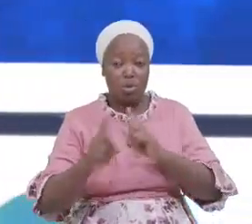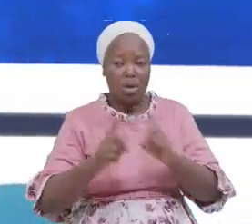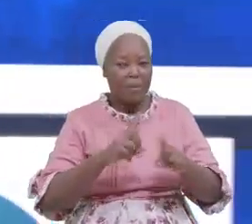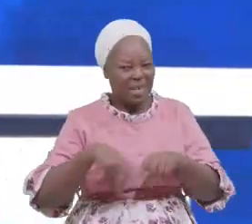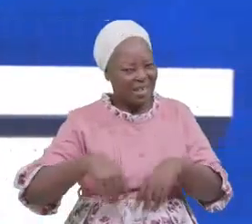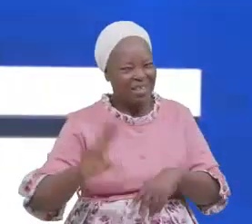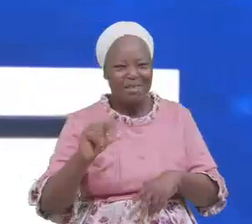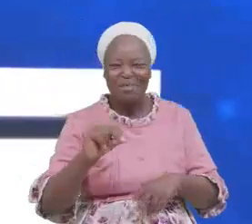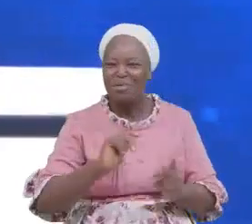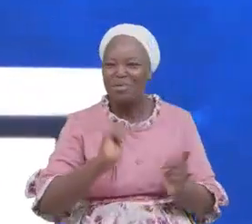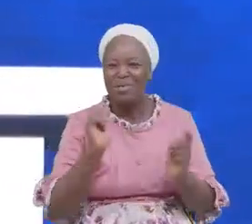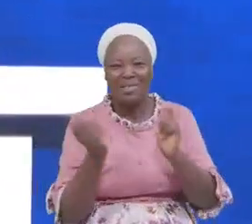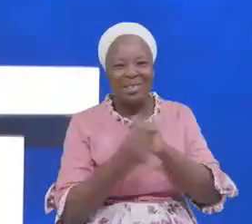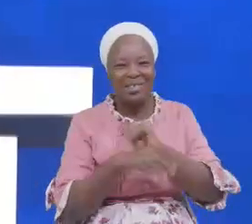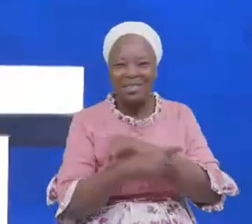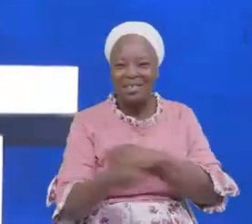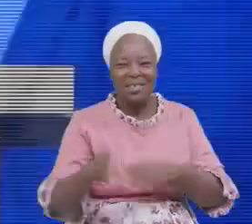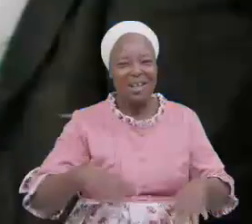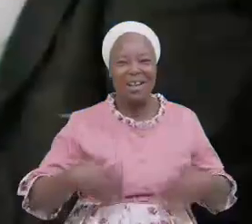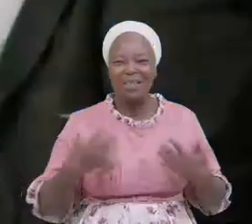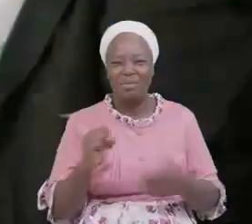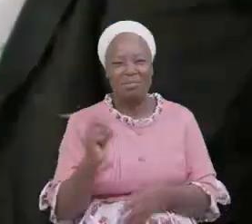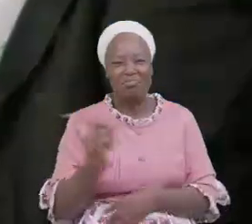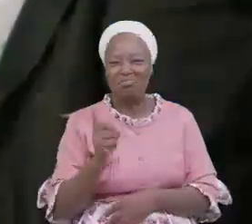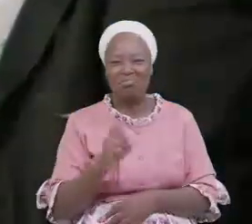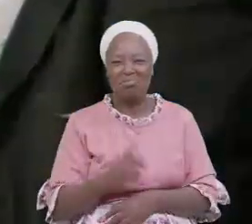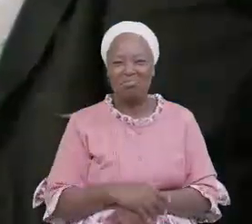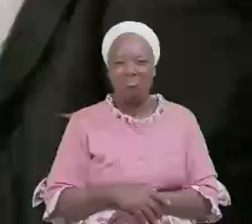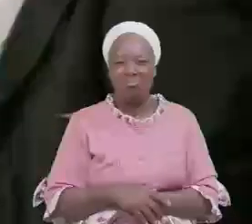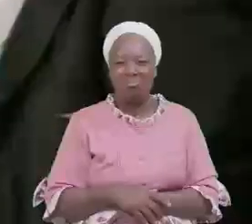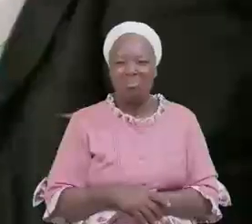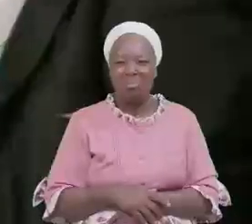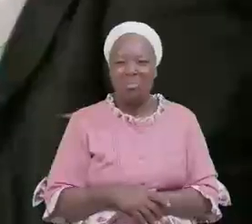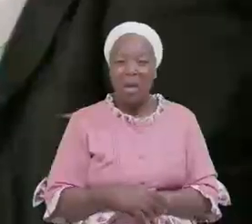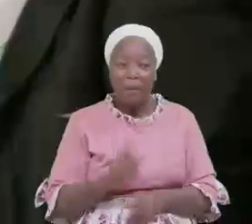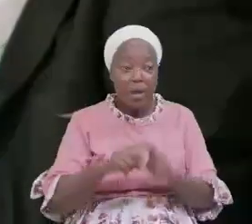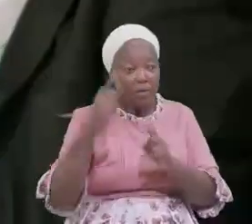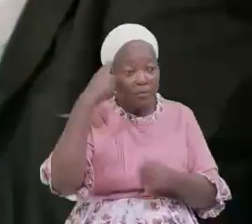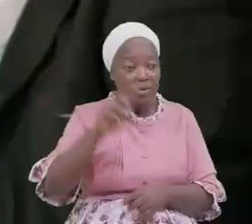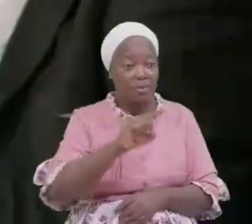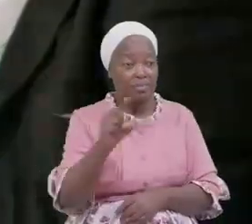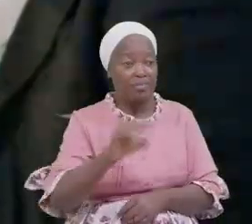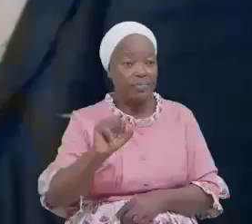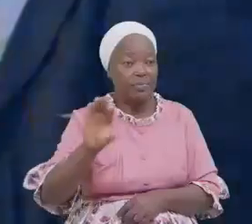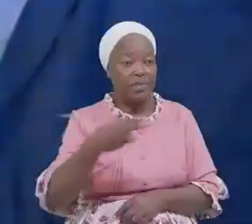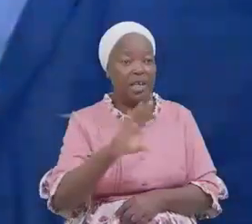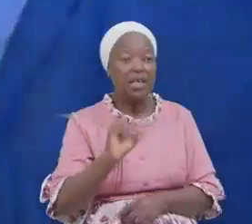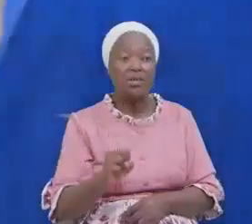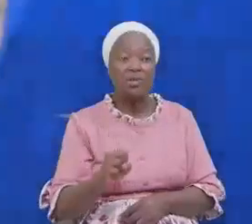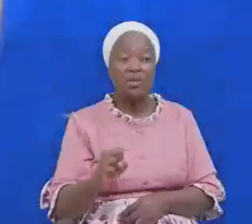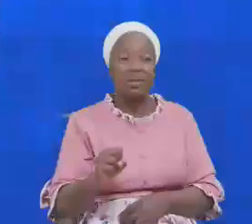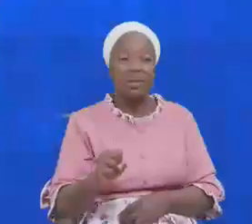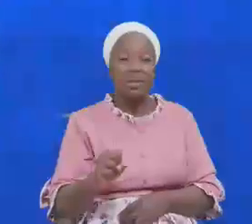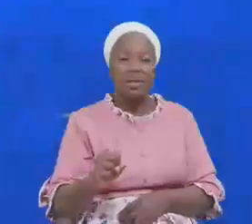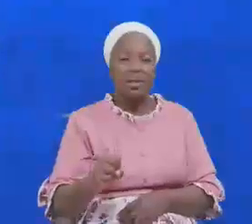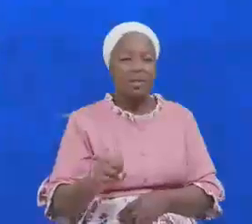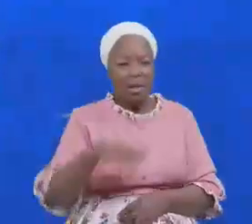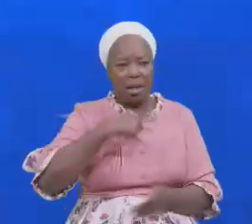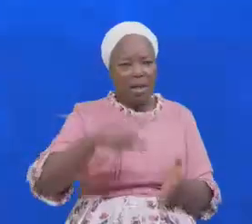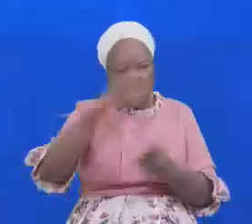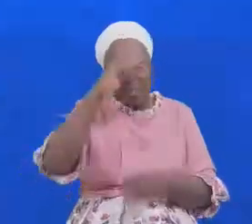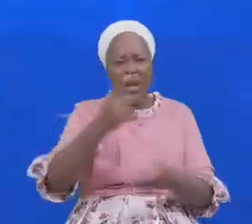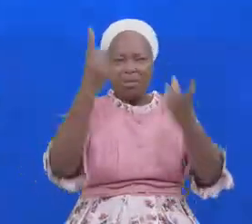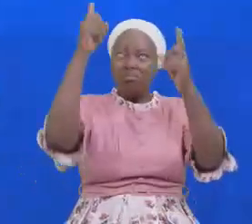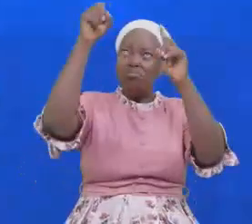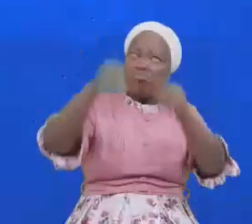their lives. In the case of Zacchaeus, he came down. He